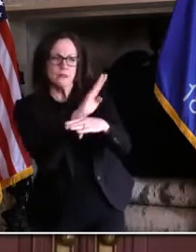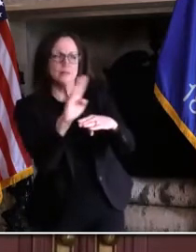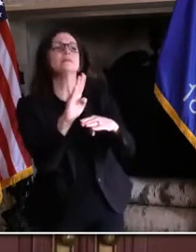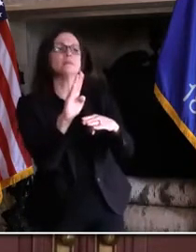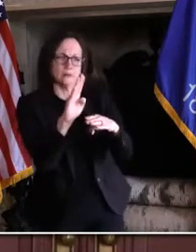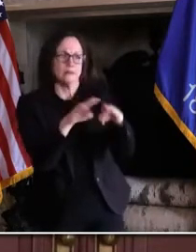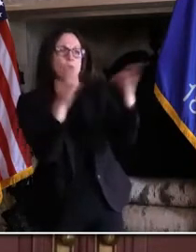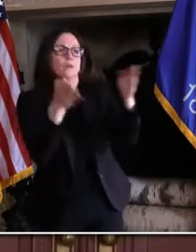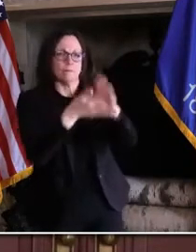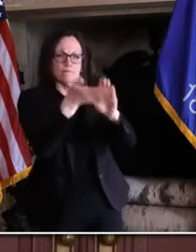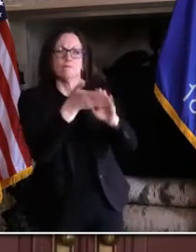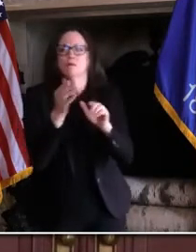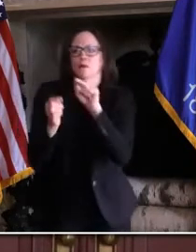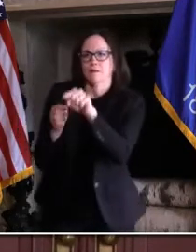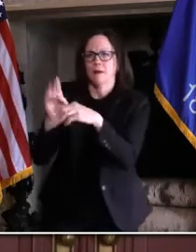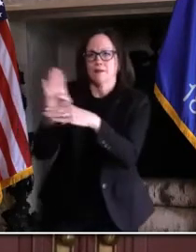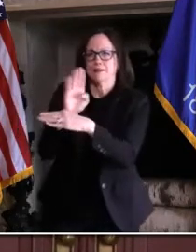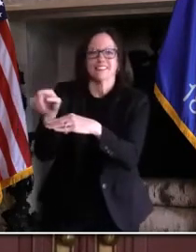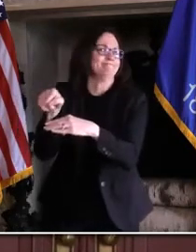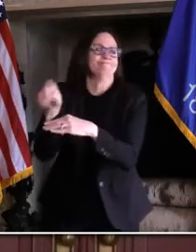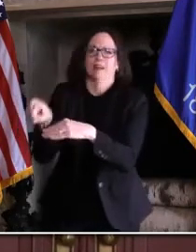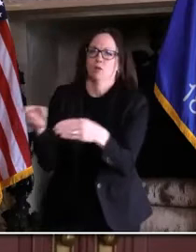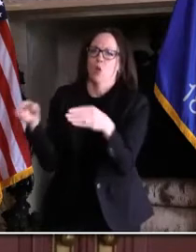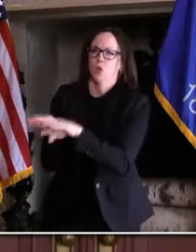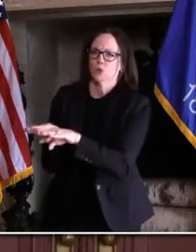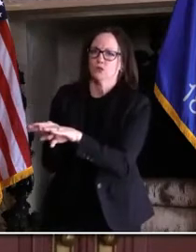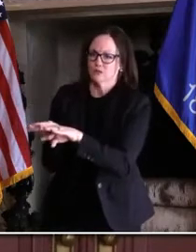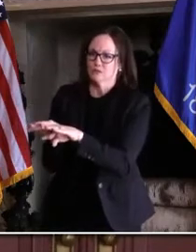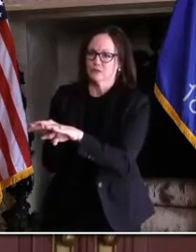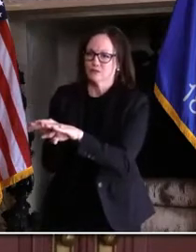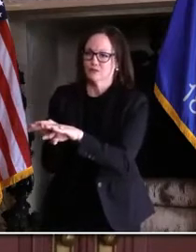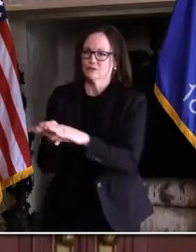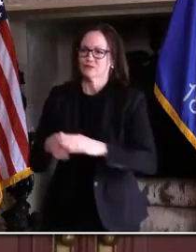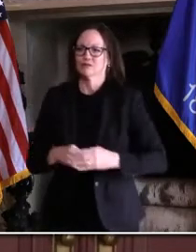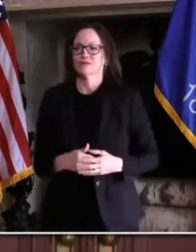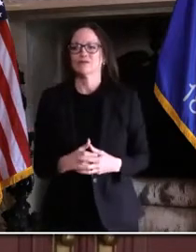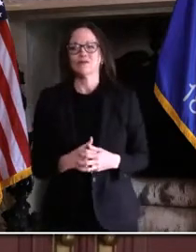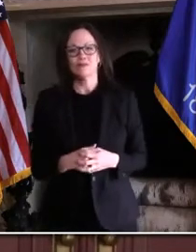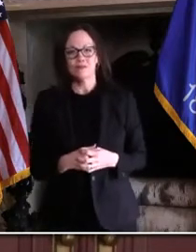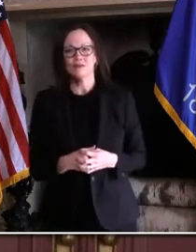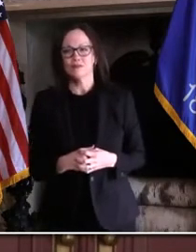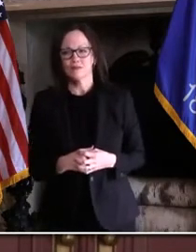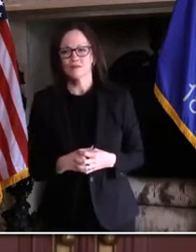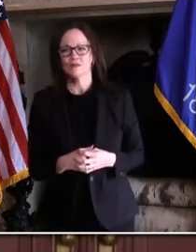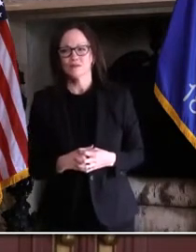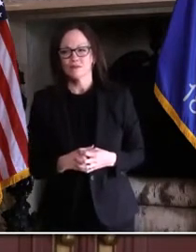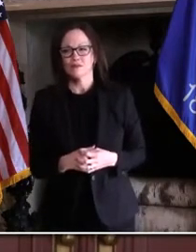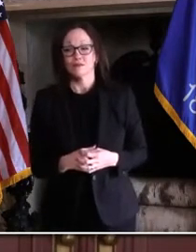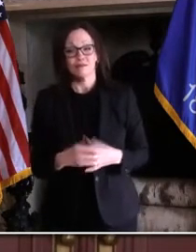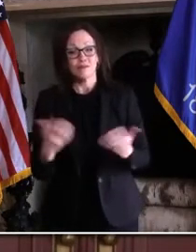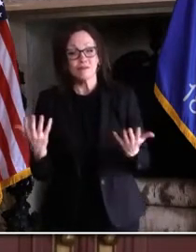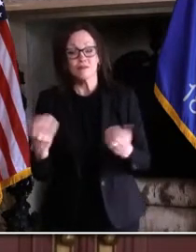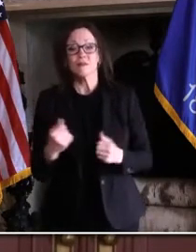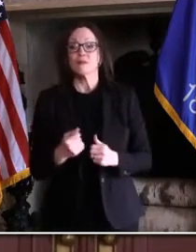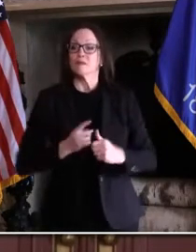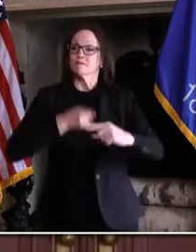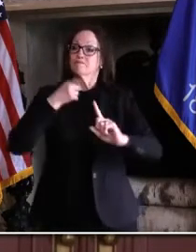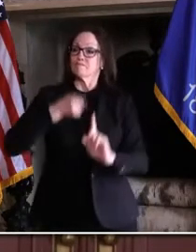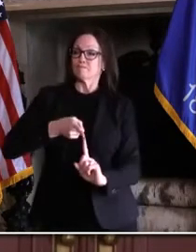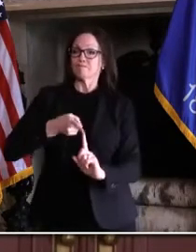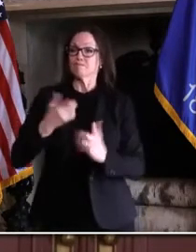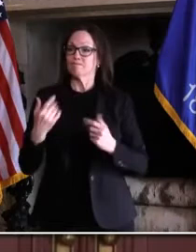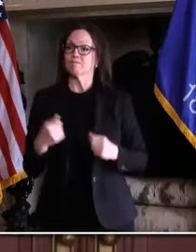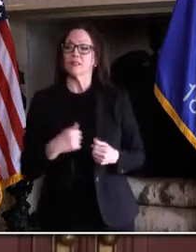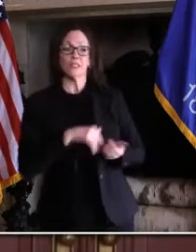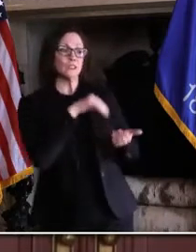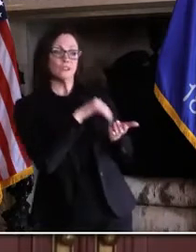our healthcare and essential workers have access to child care in Wisconsin. Last week, my administration convened a